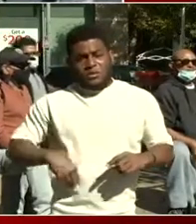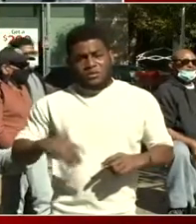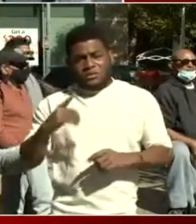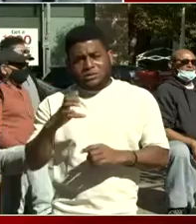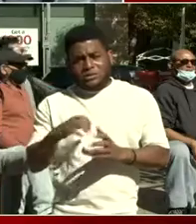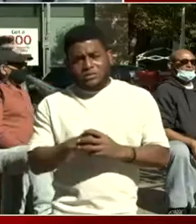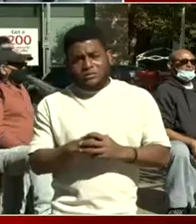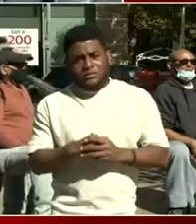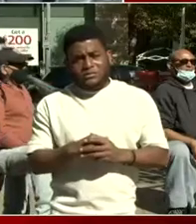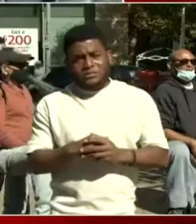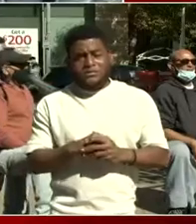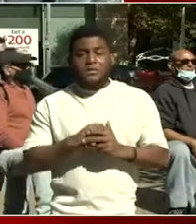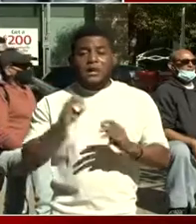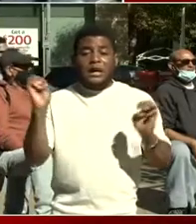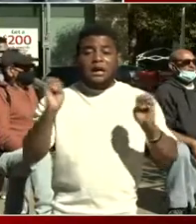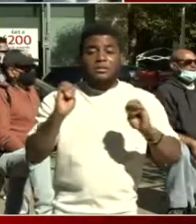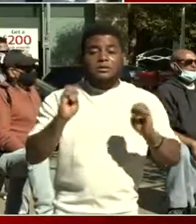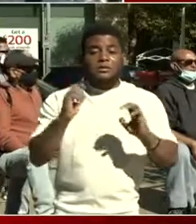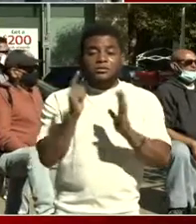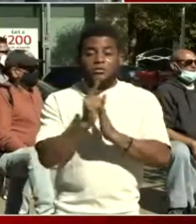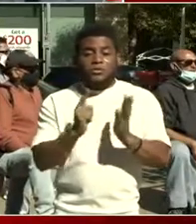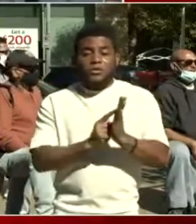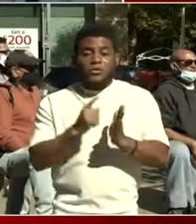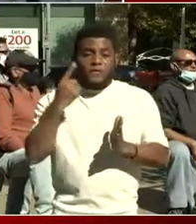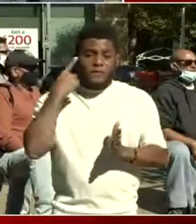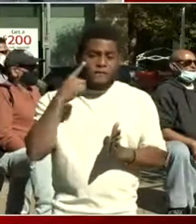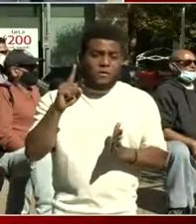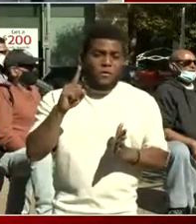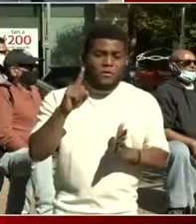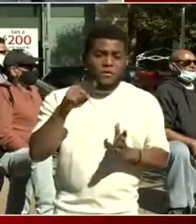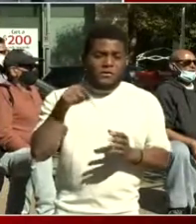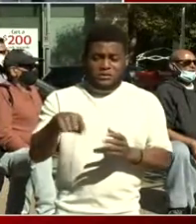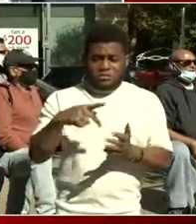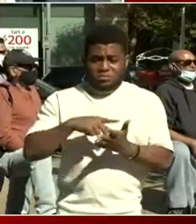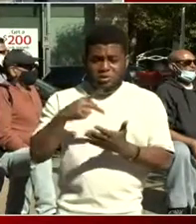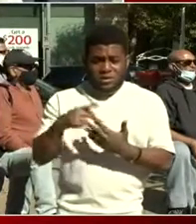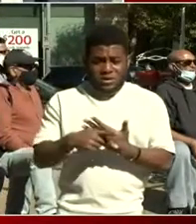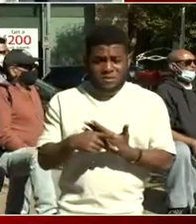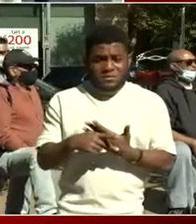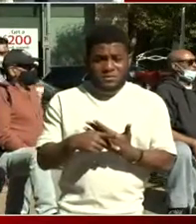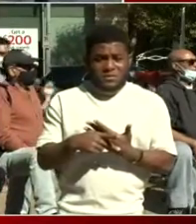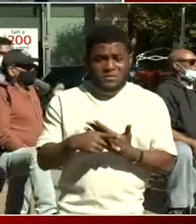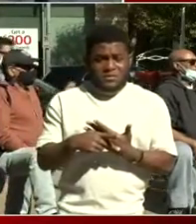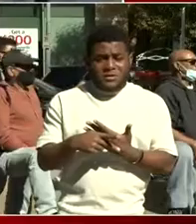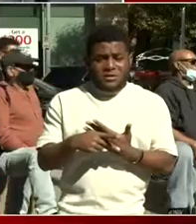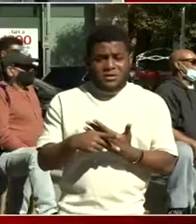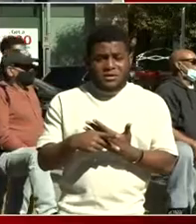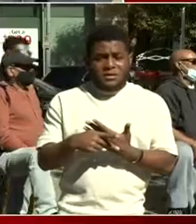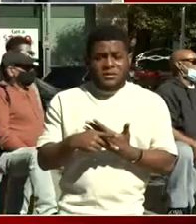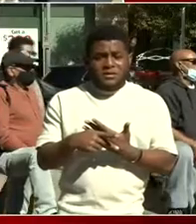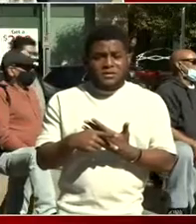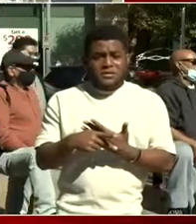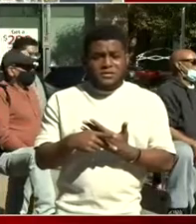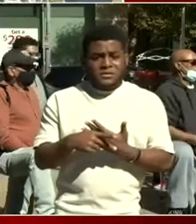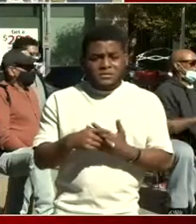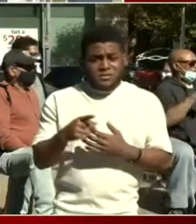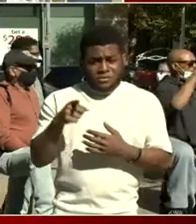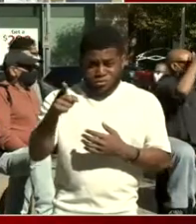to increase access to virtual learning and also to use some of those attendance rules. Are you in support of